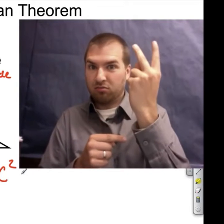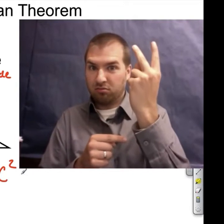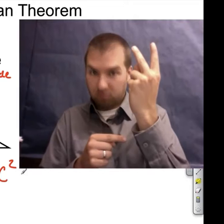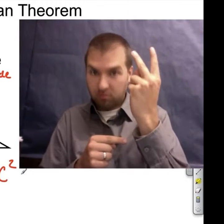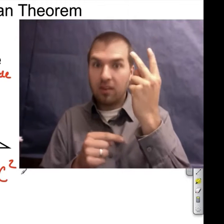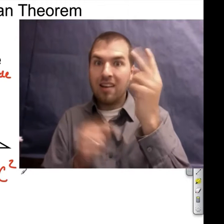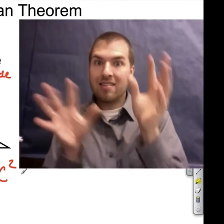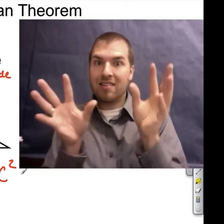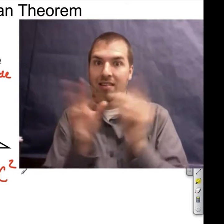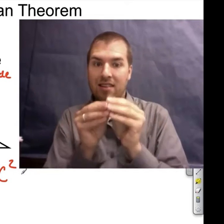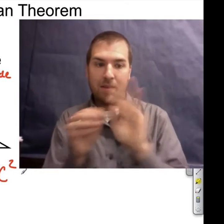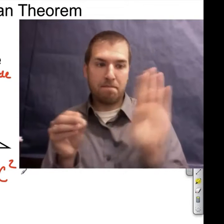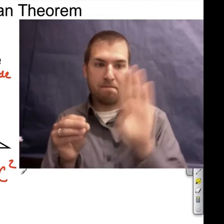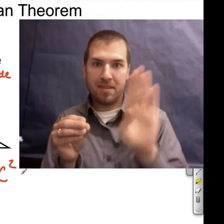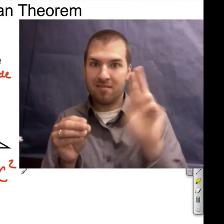So a squared